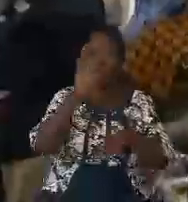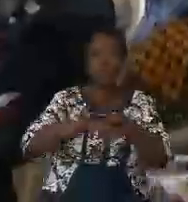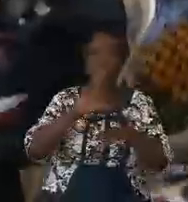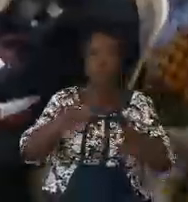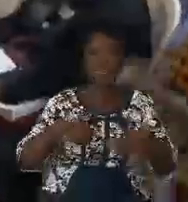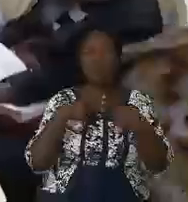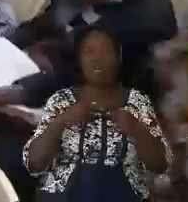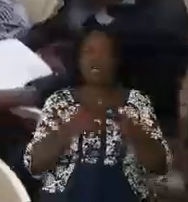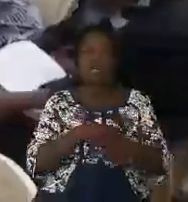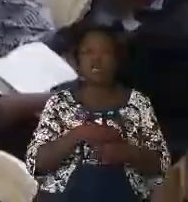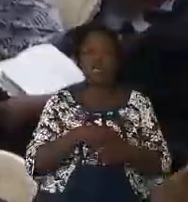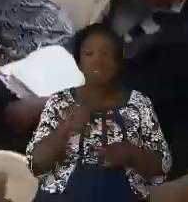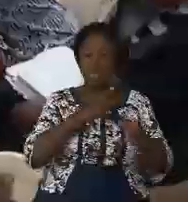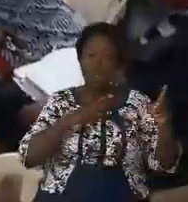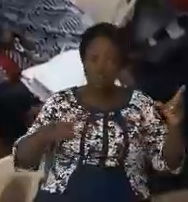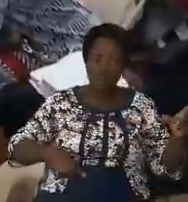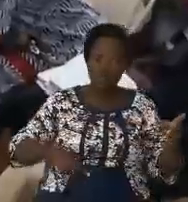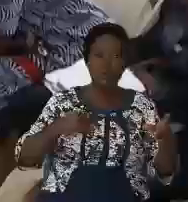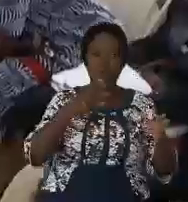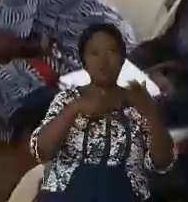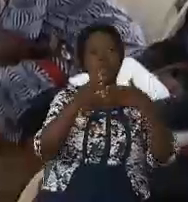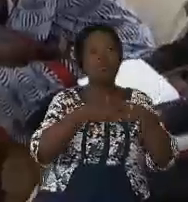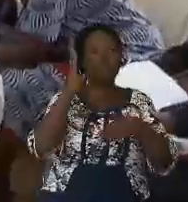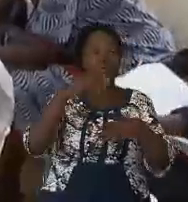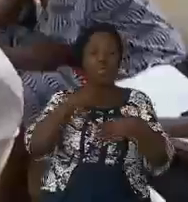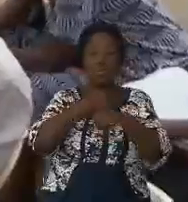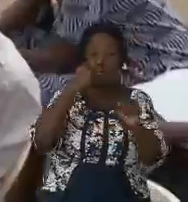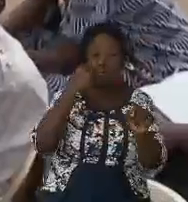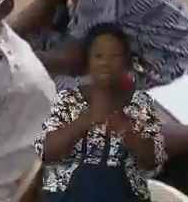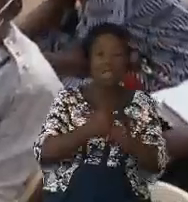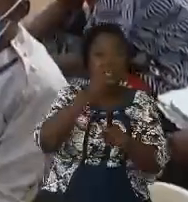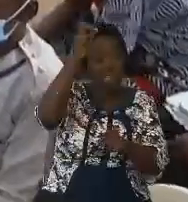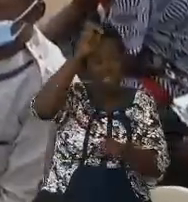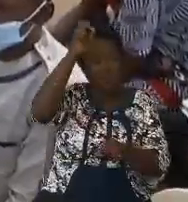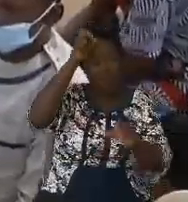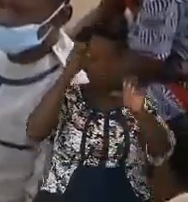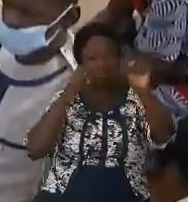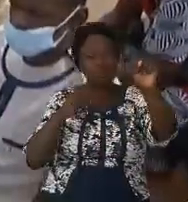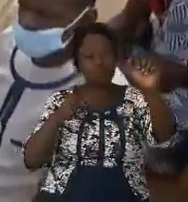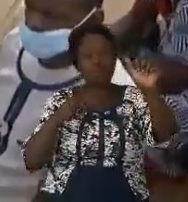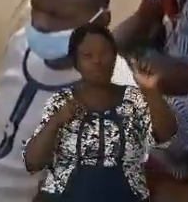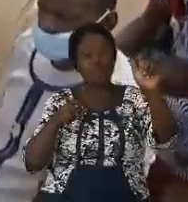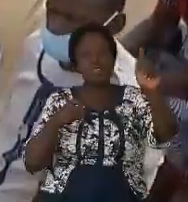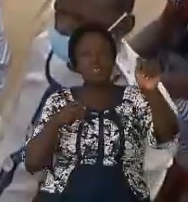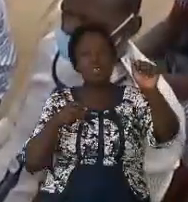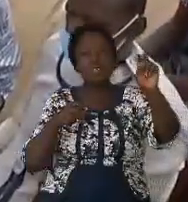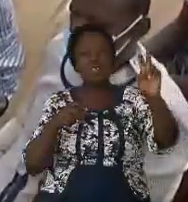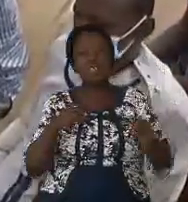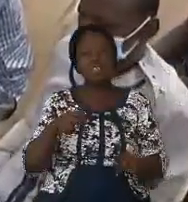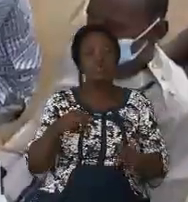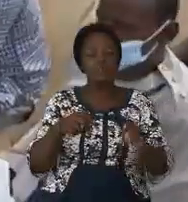will never be able to breathe on this land of living. The Lord will make